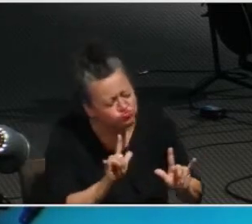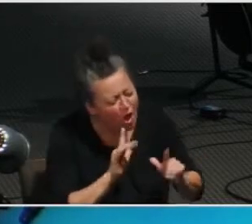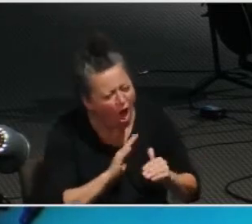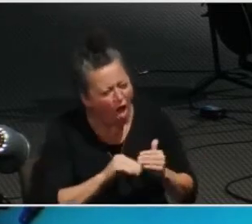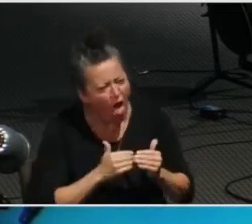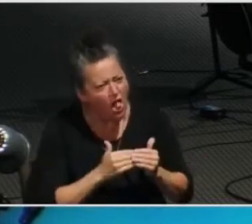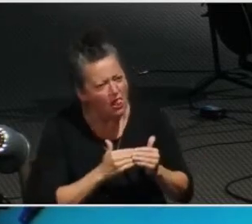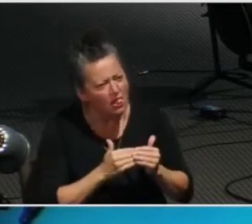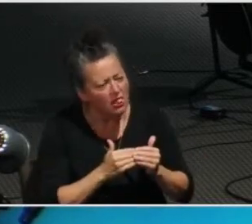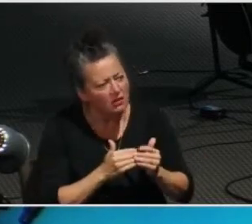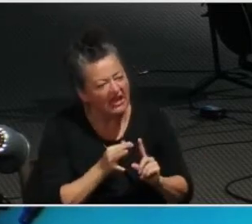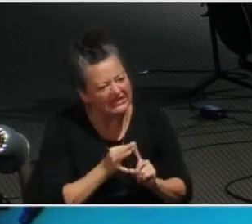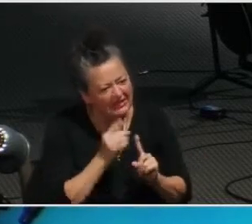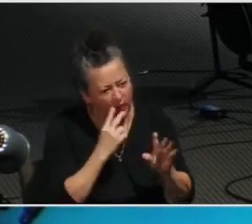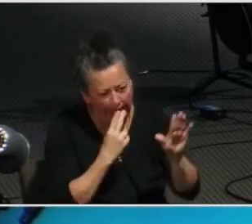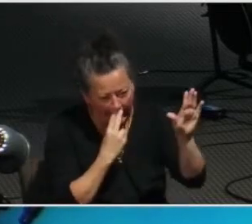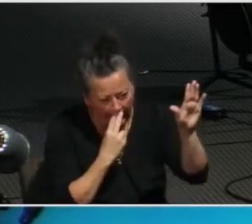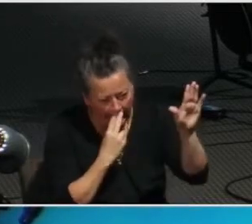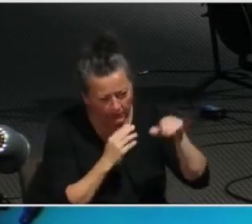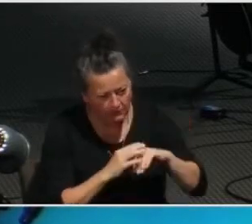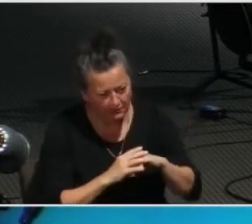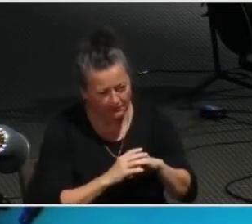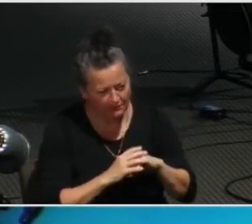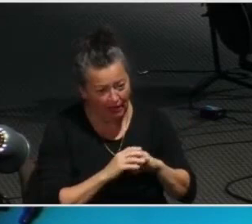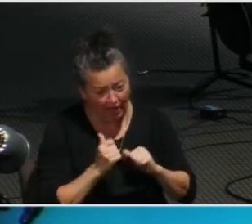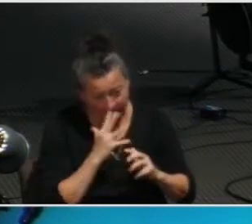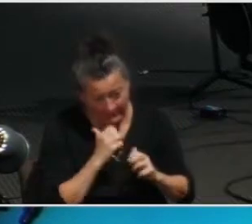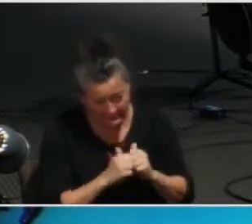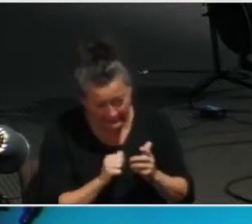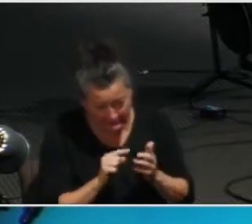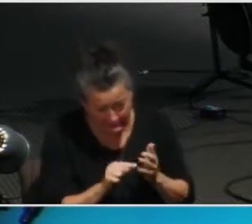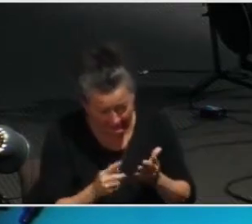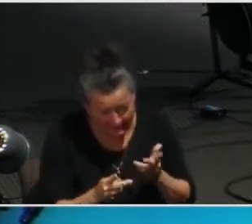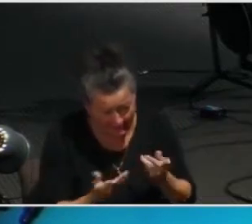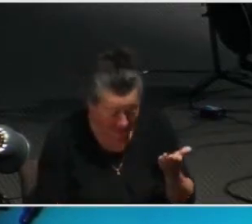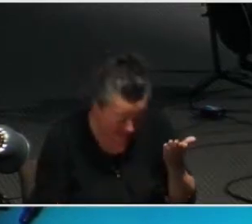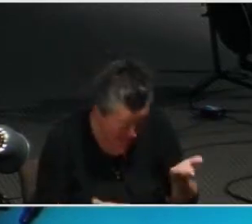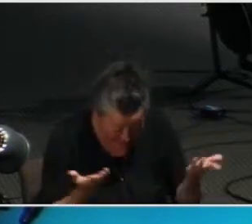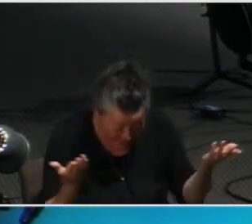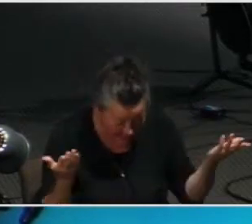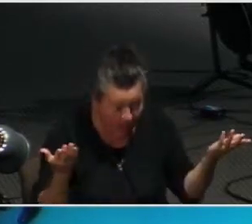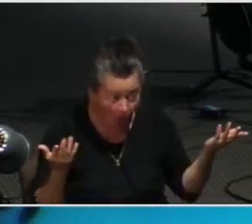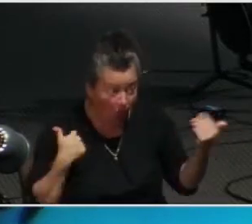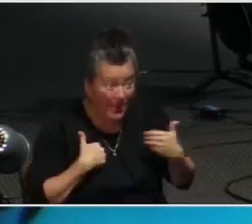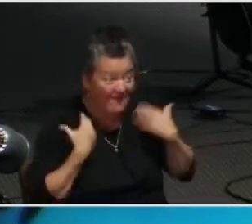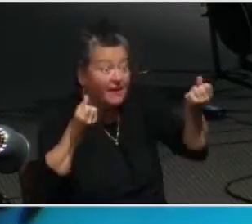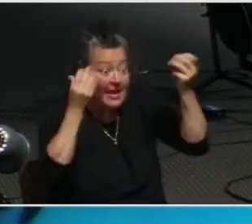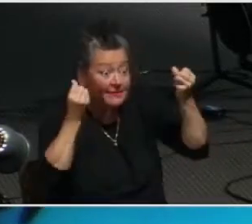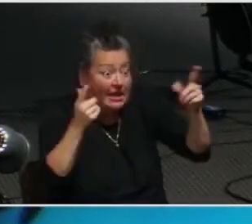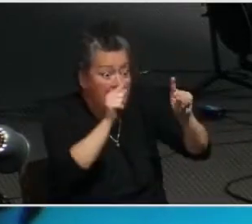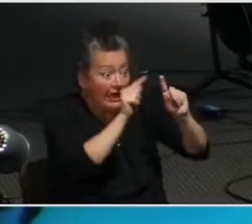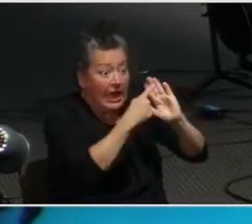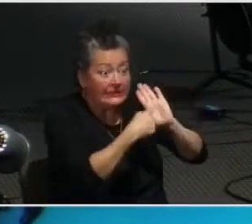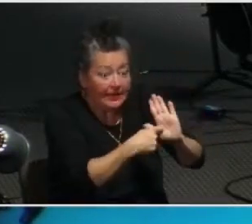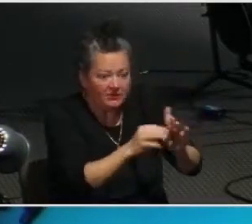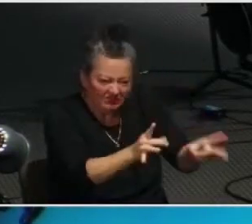Except Hitler. Except Stalin. And then we add more and more names to that list